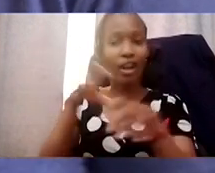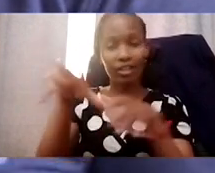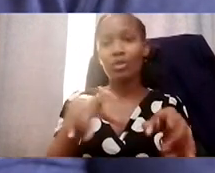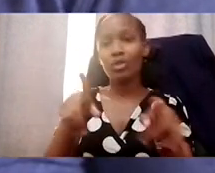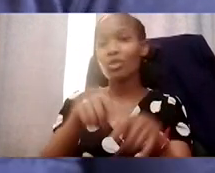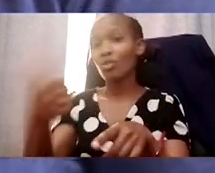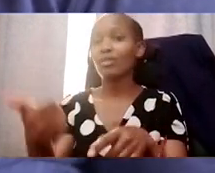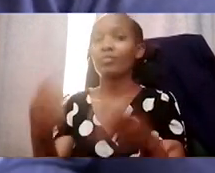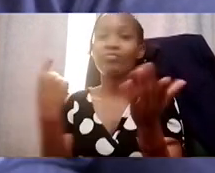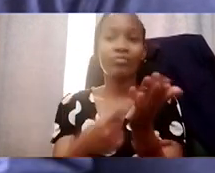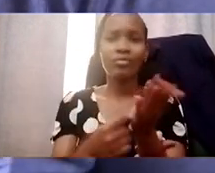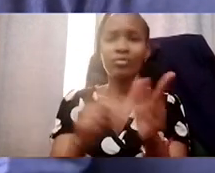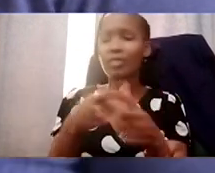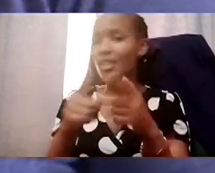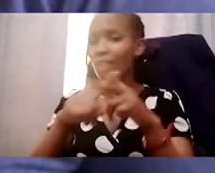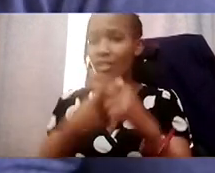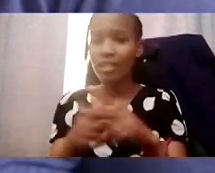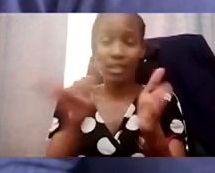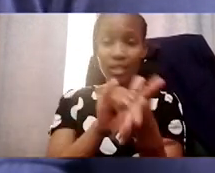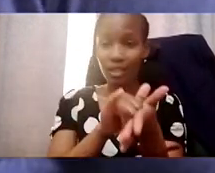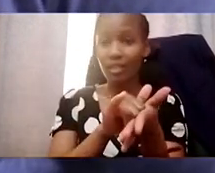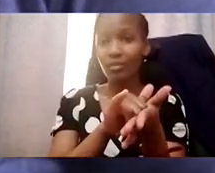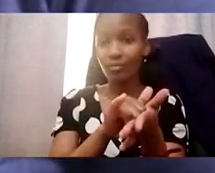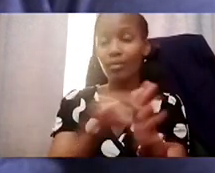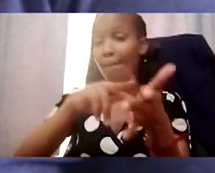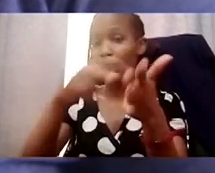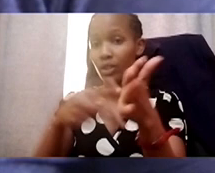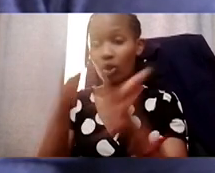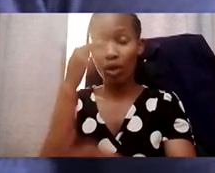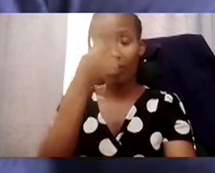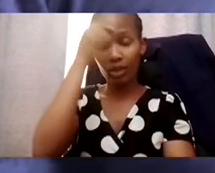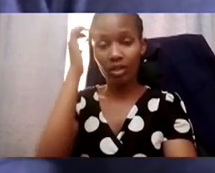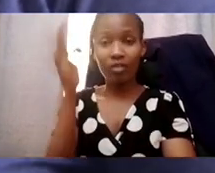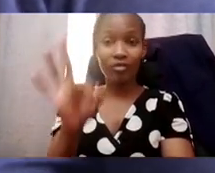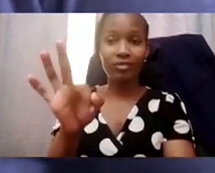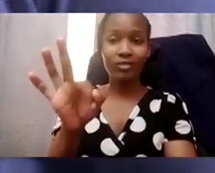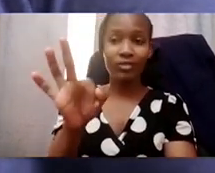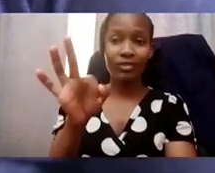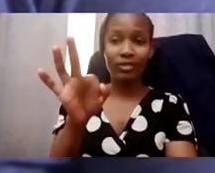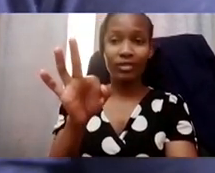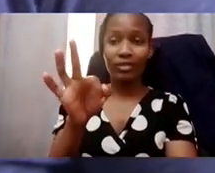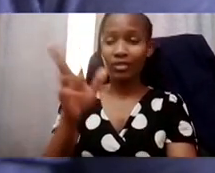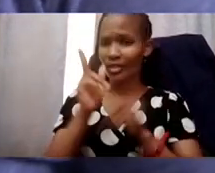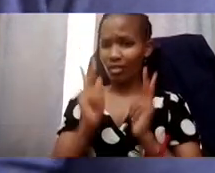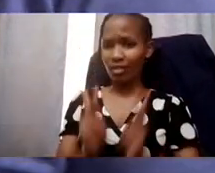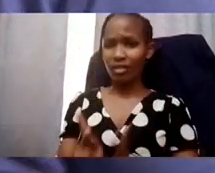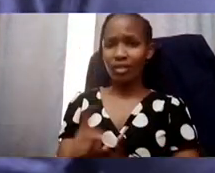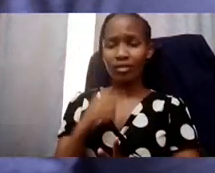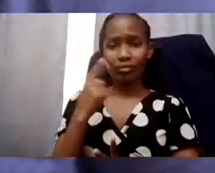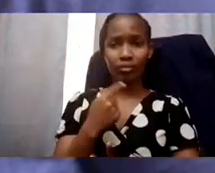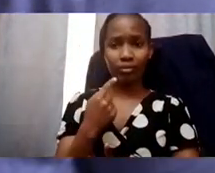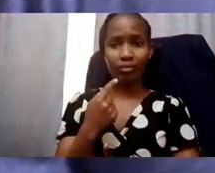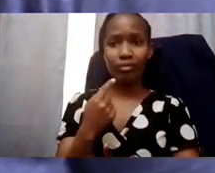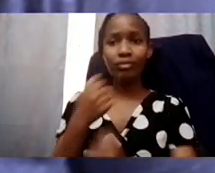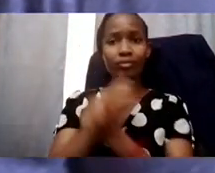I started this project because of as a person who did the sports, but I was looking